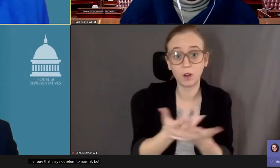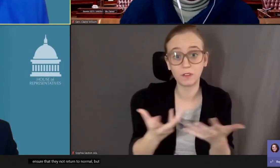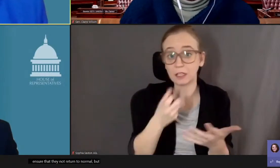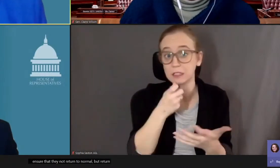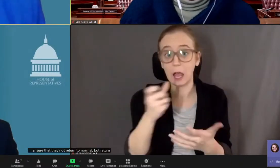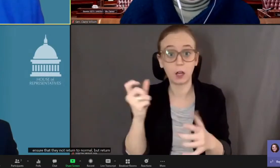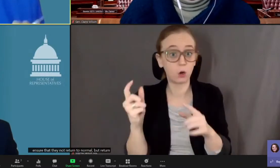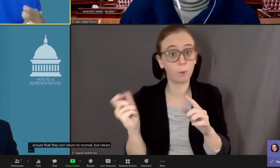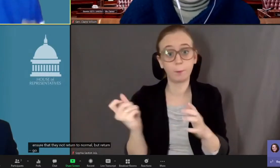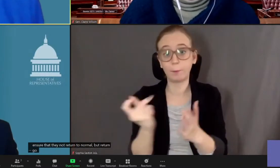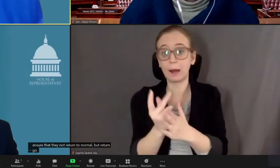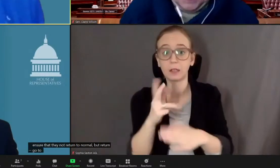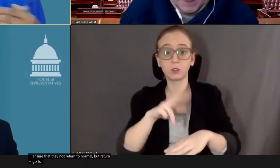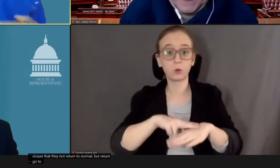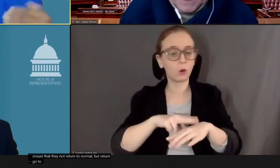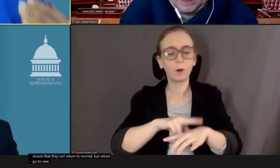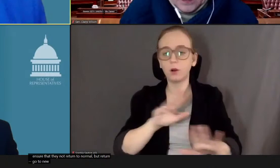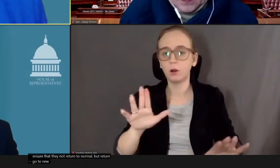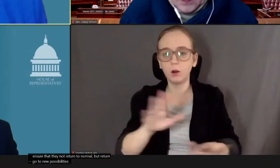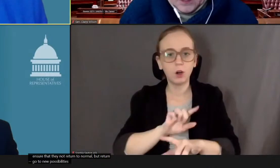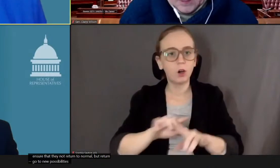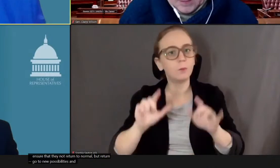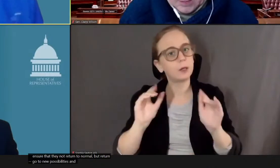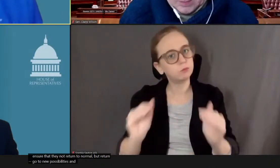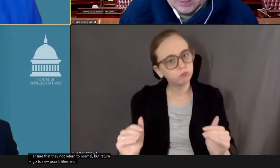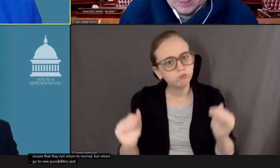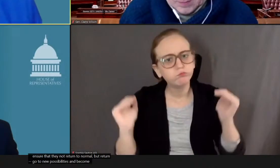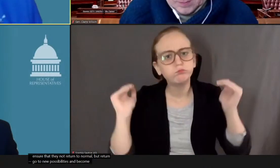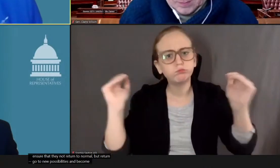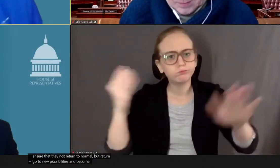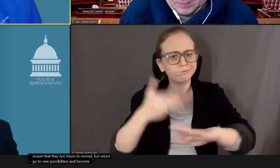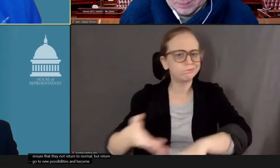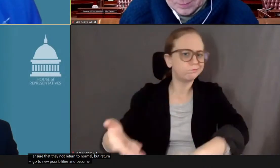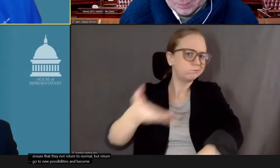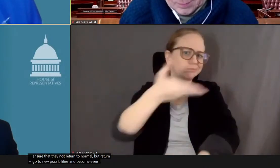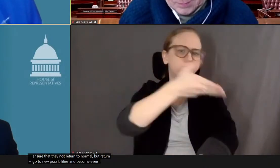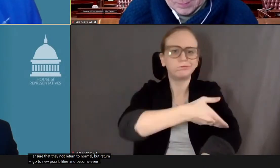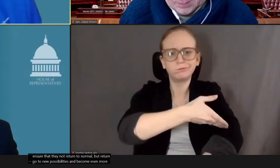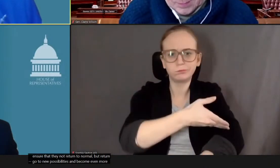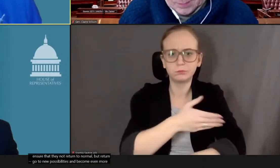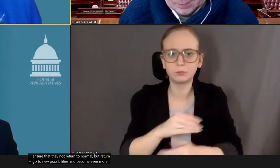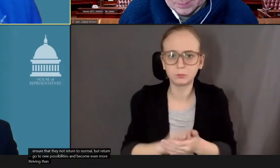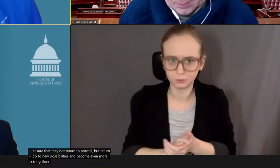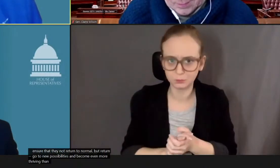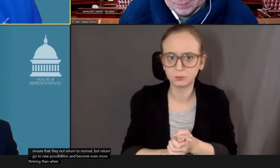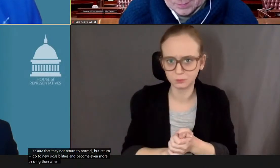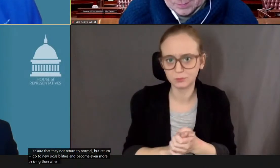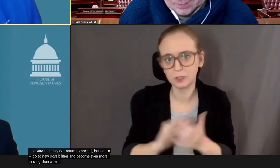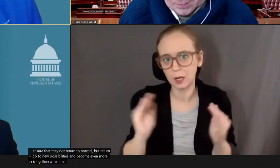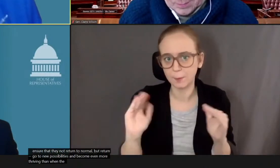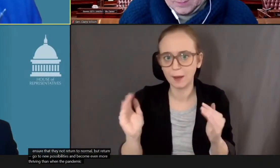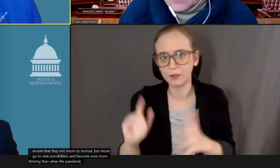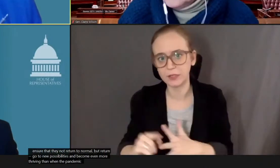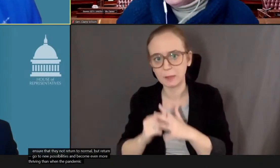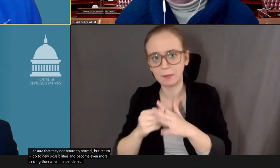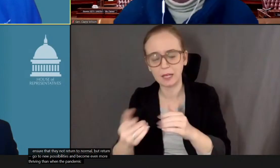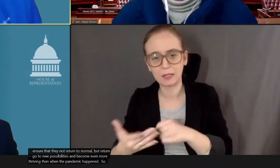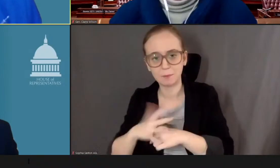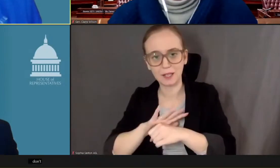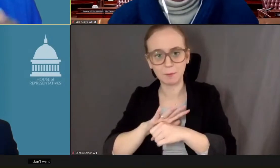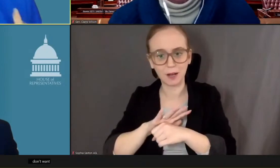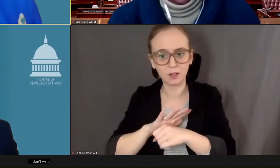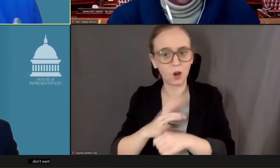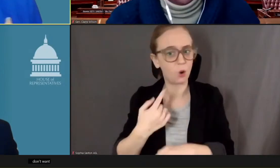new possibilities and become even more thriving than when the pandemic happened. So we don't want folks to